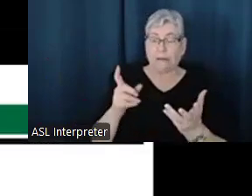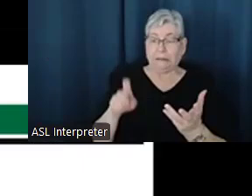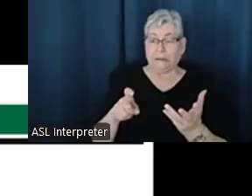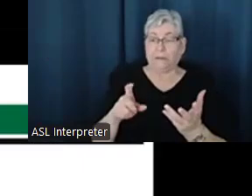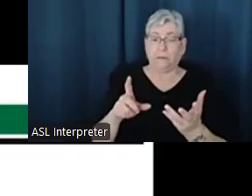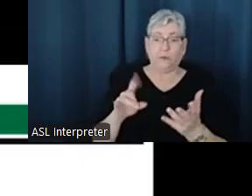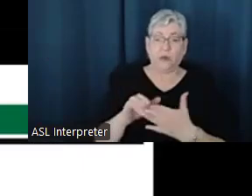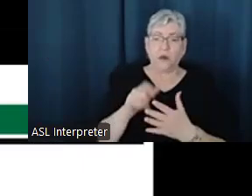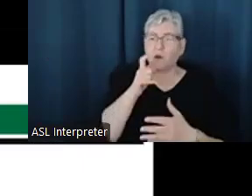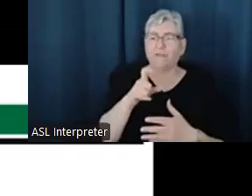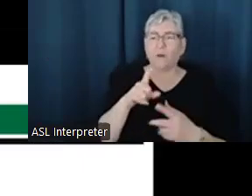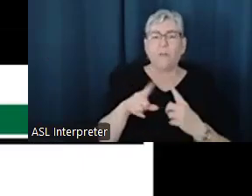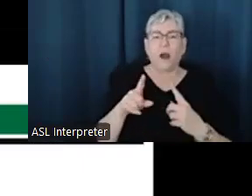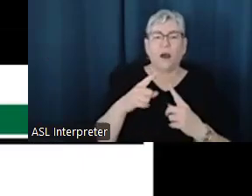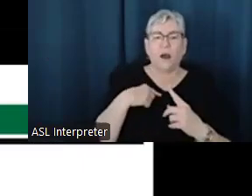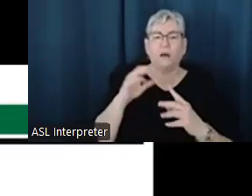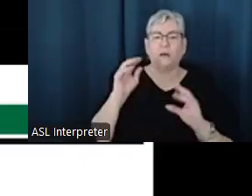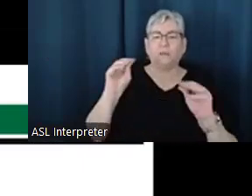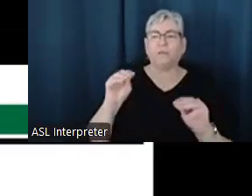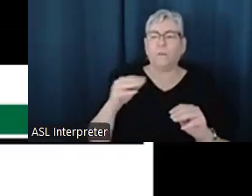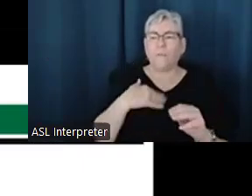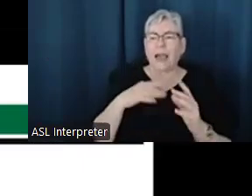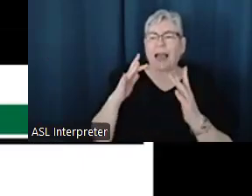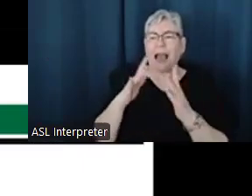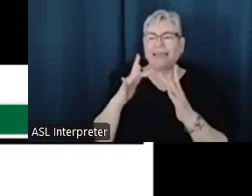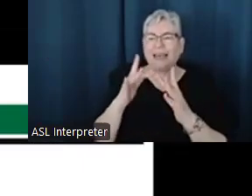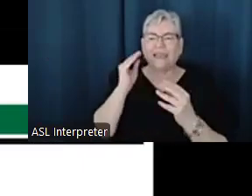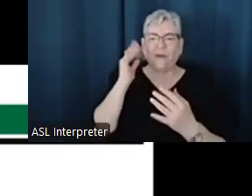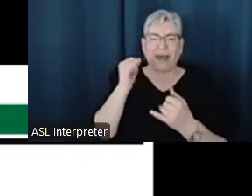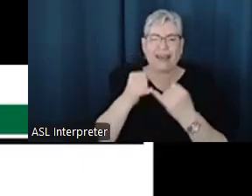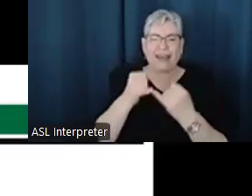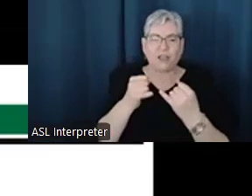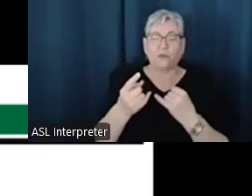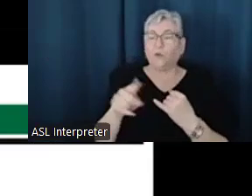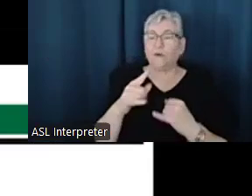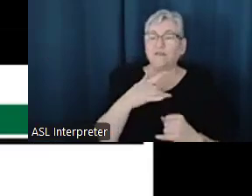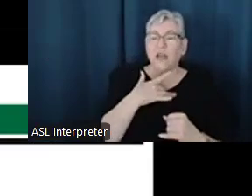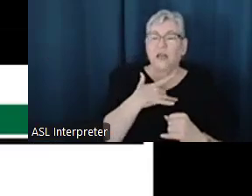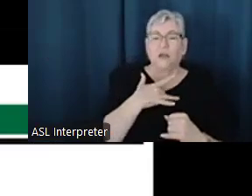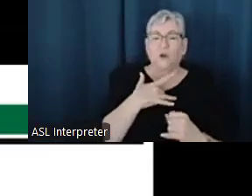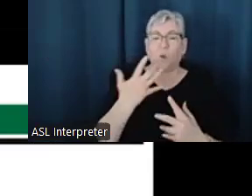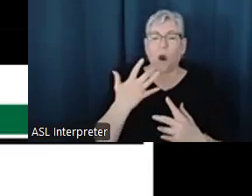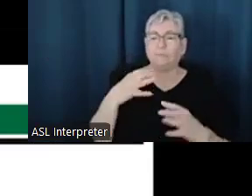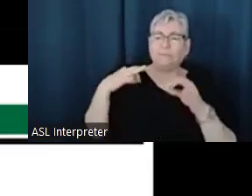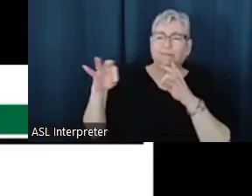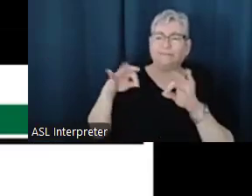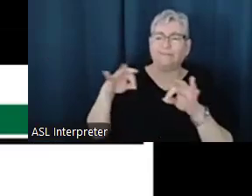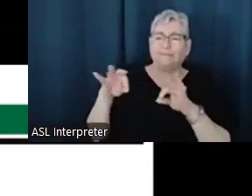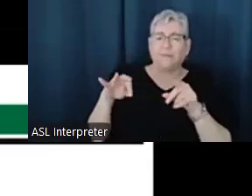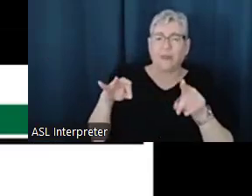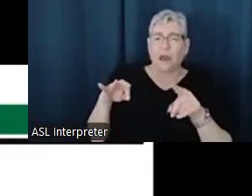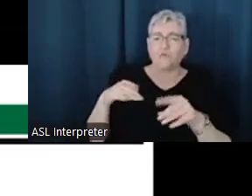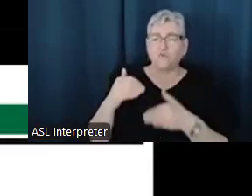put my contact information at the end. So if anybody ever feels like they want to walk through some of these processes, I'm more